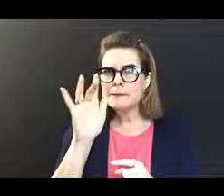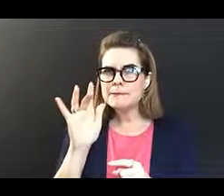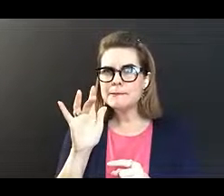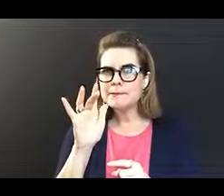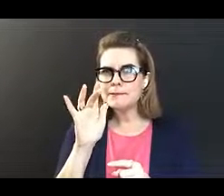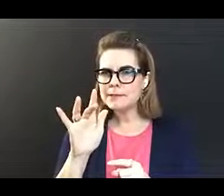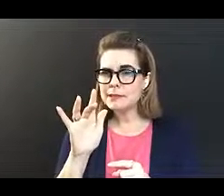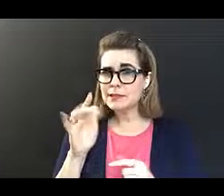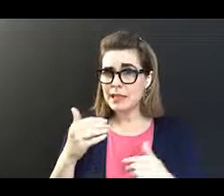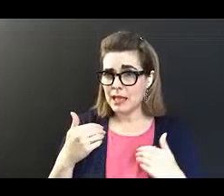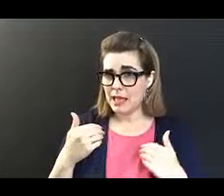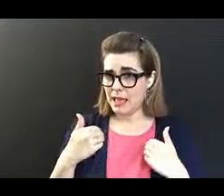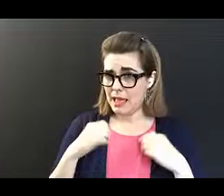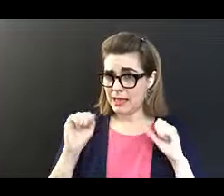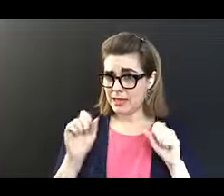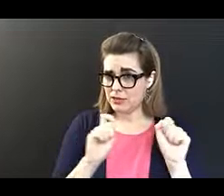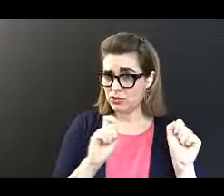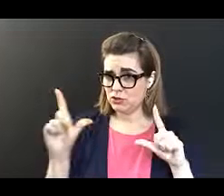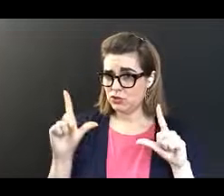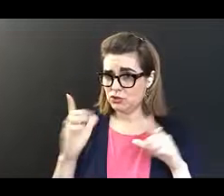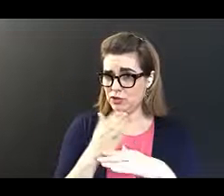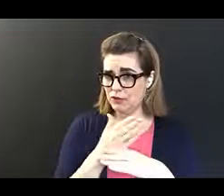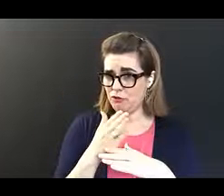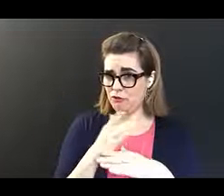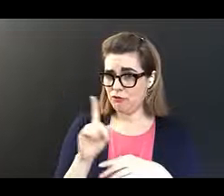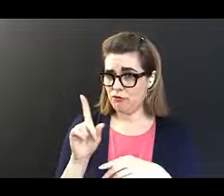Do I have the ability to share my screen?